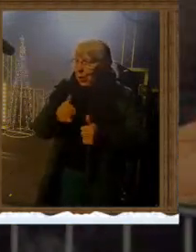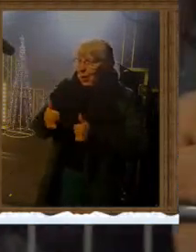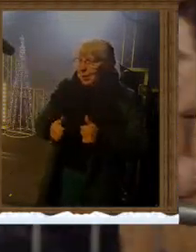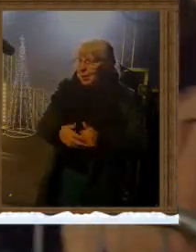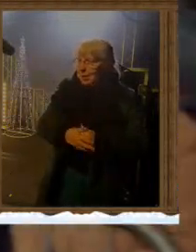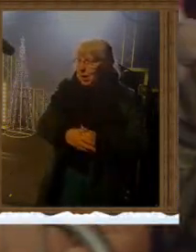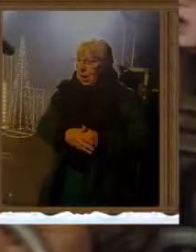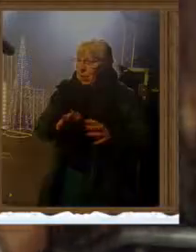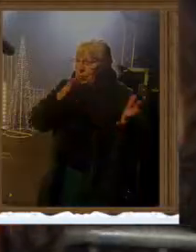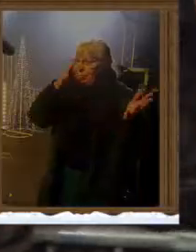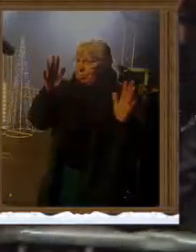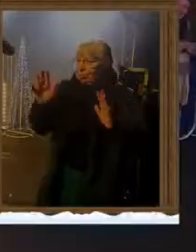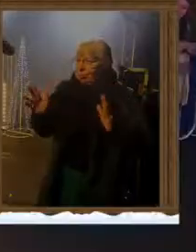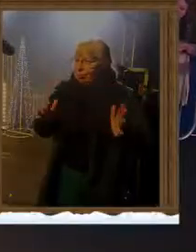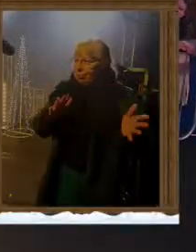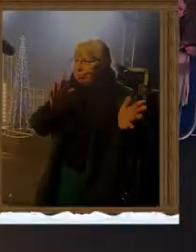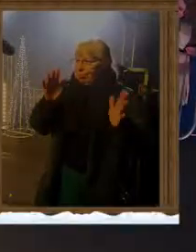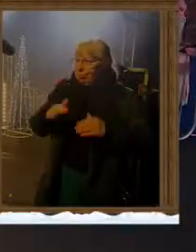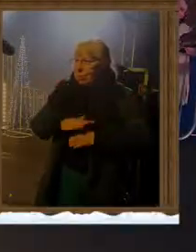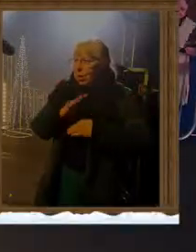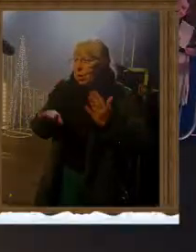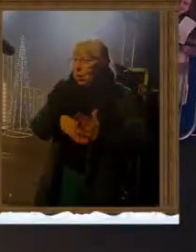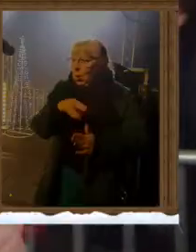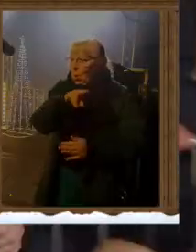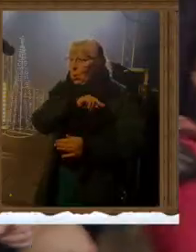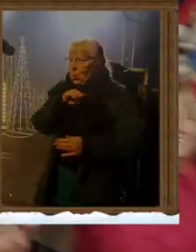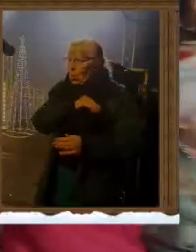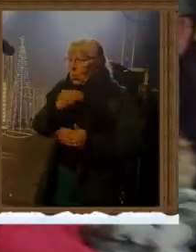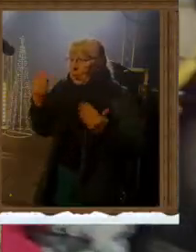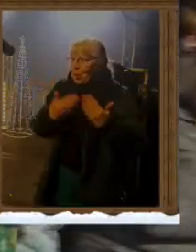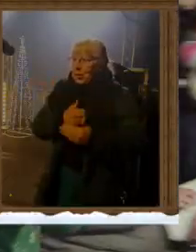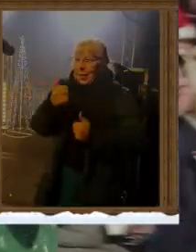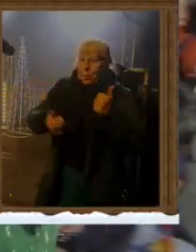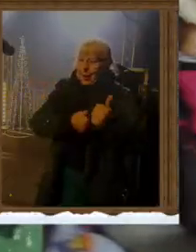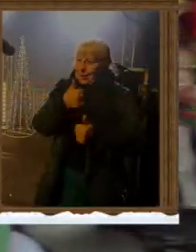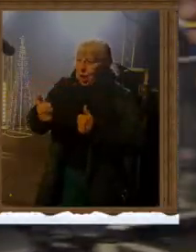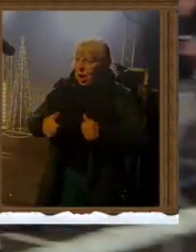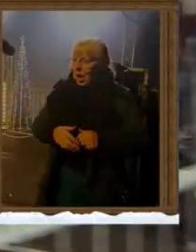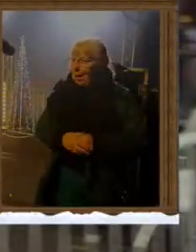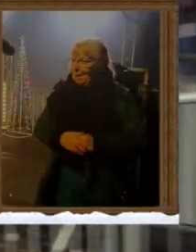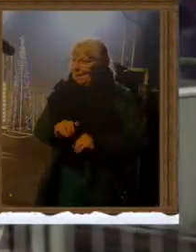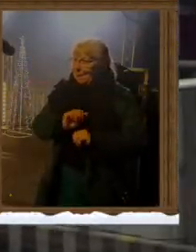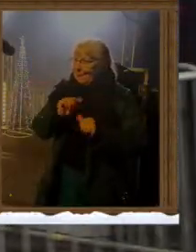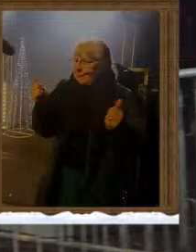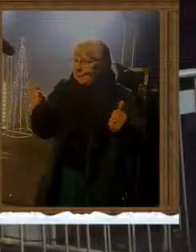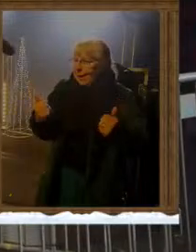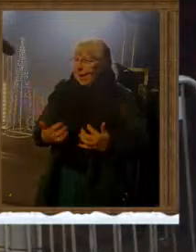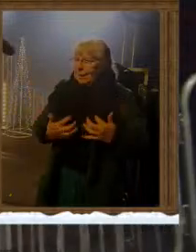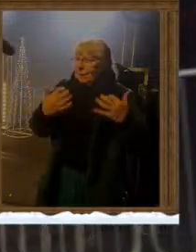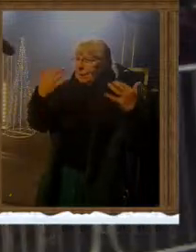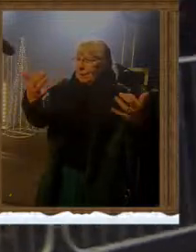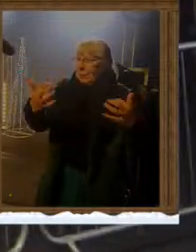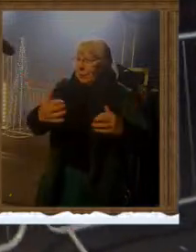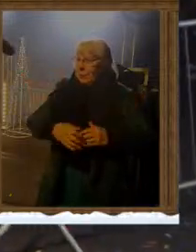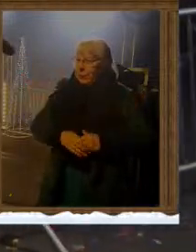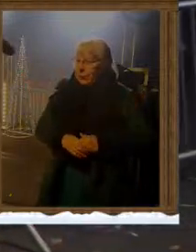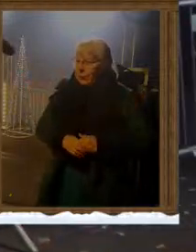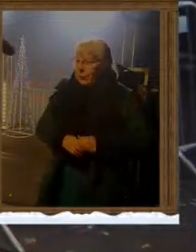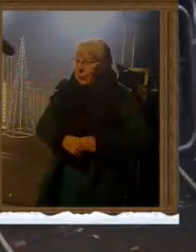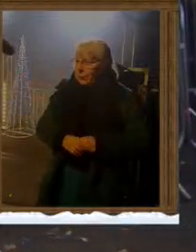round of applause. Thank you, Ballyclare. Well done to all our winners tonight in Ballyclare. What an excellent crowd. This has been,